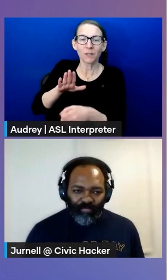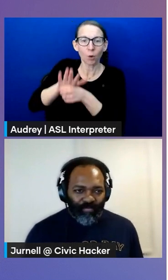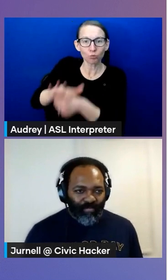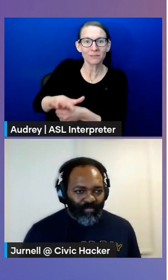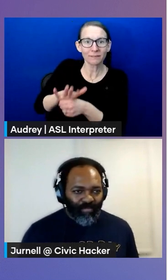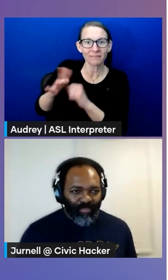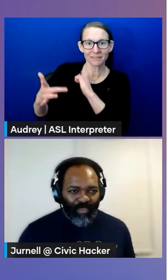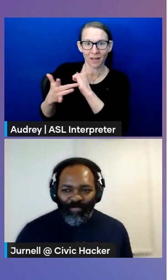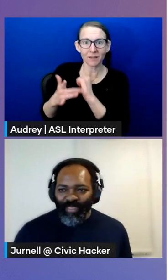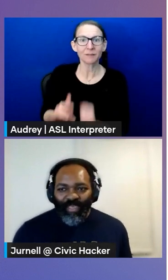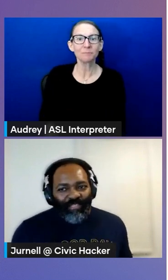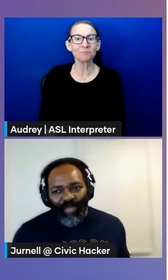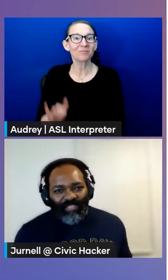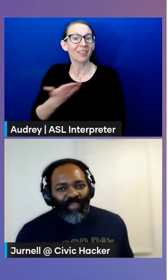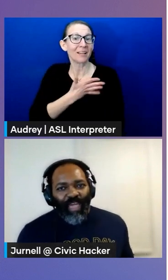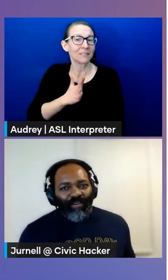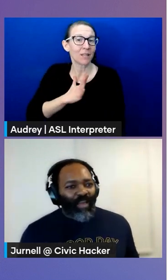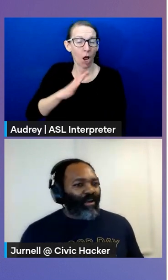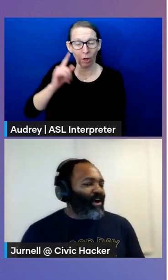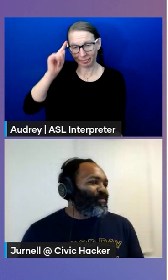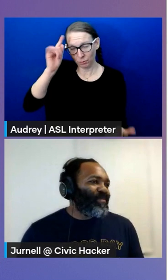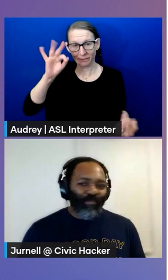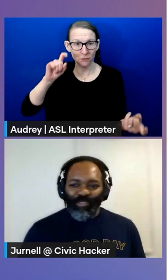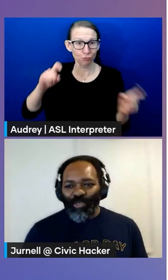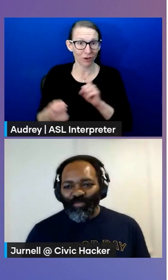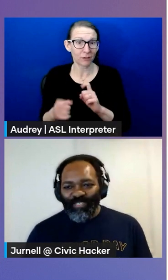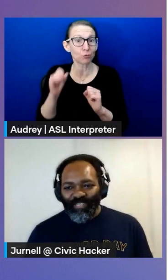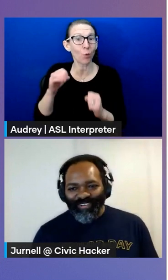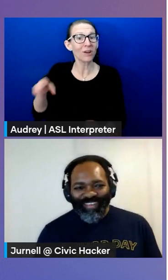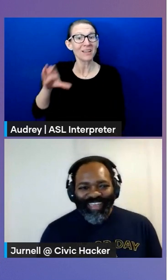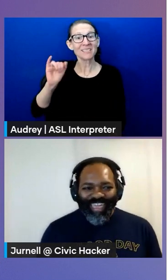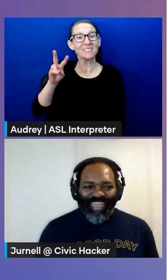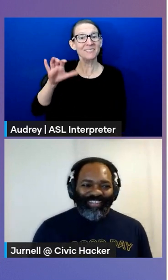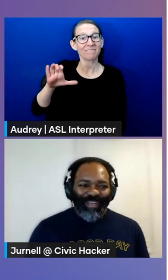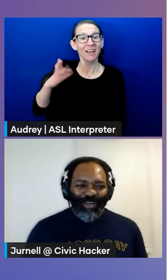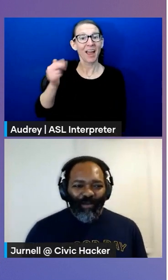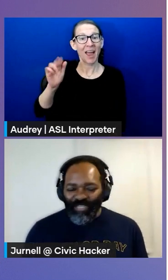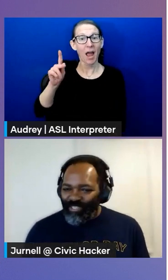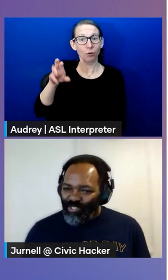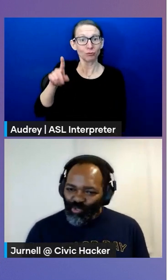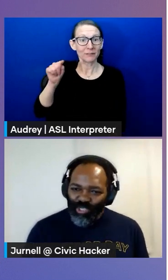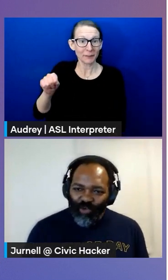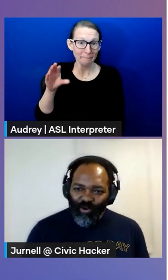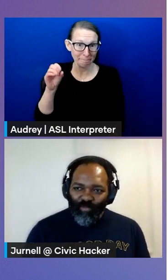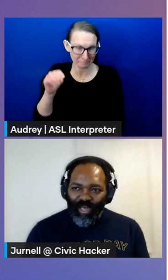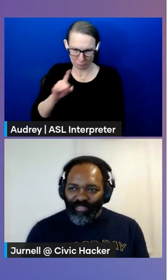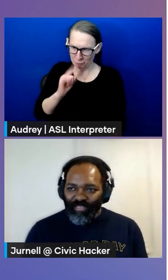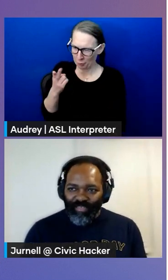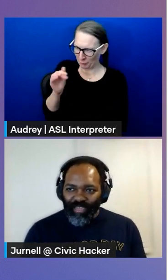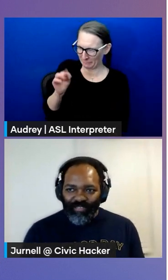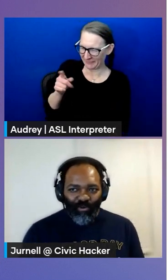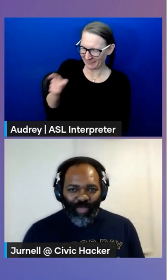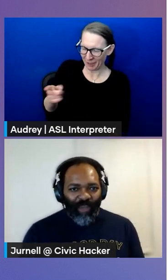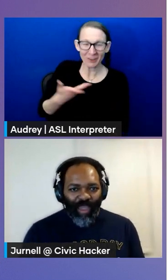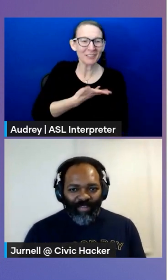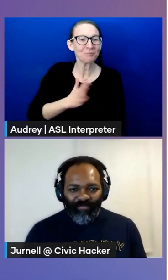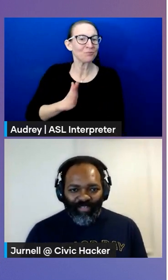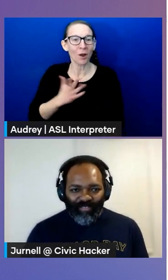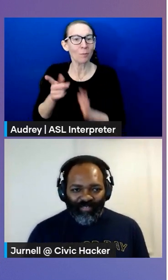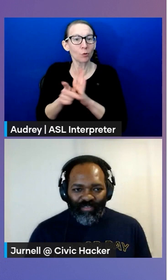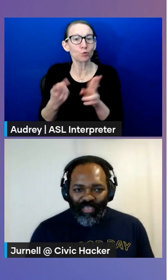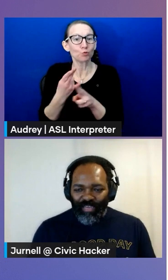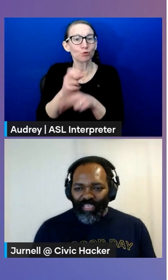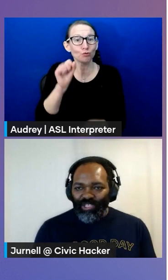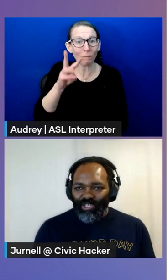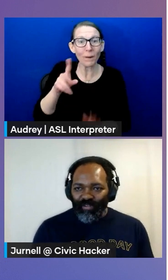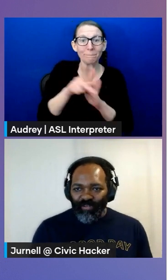change. So at civichacker.com, we're the humans there. And our mission is to use software, policy, and data to empower